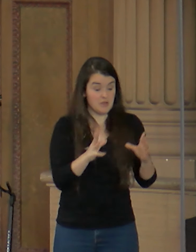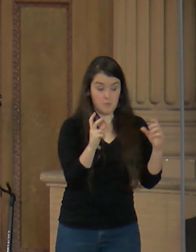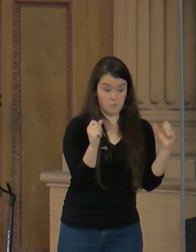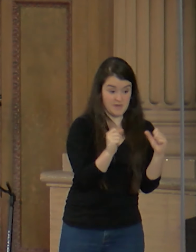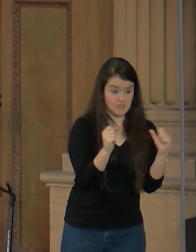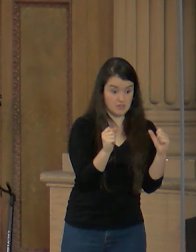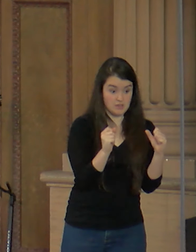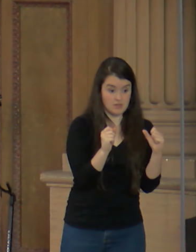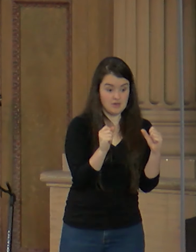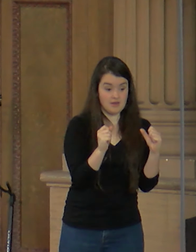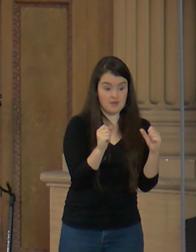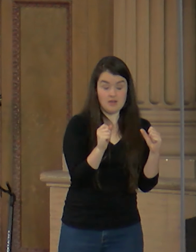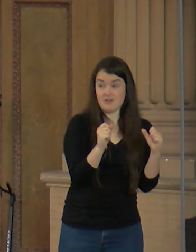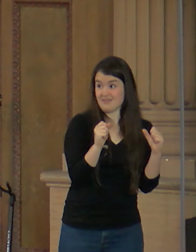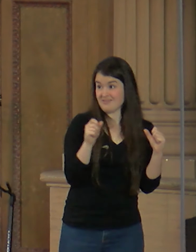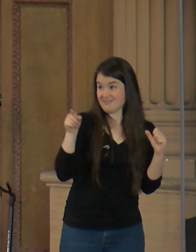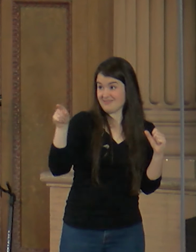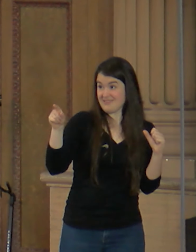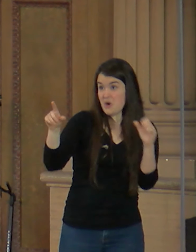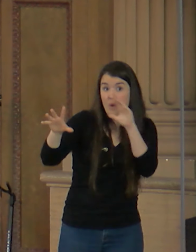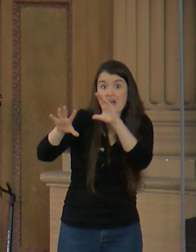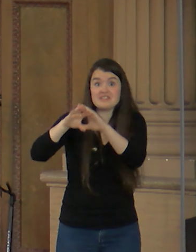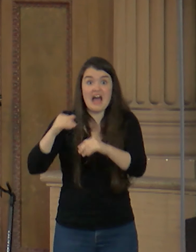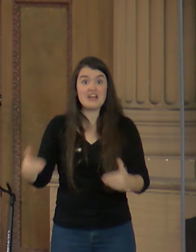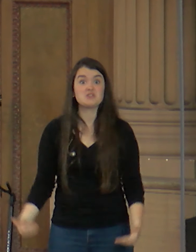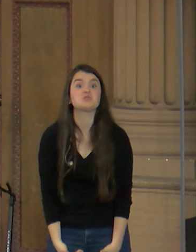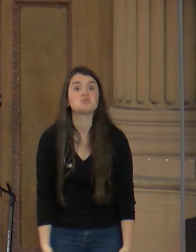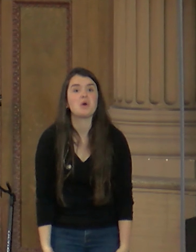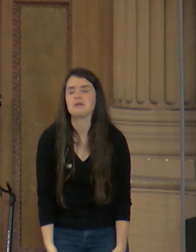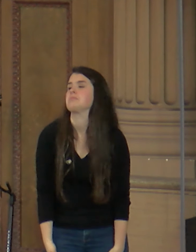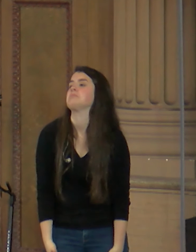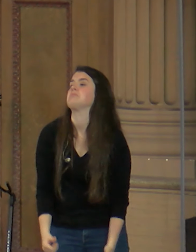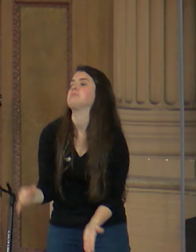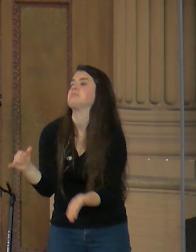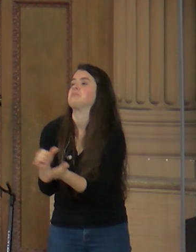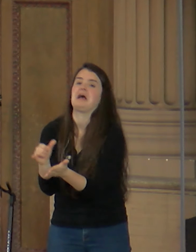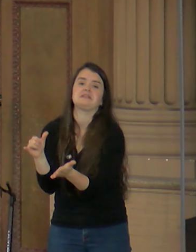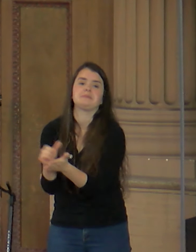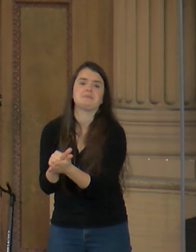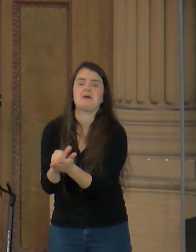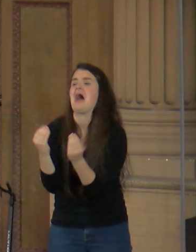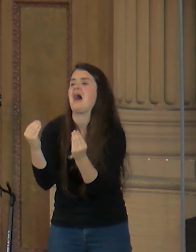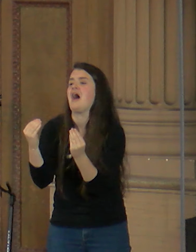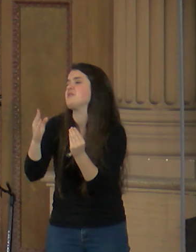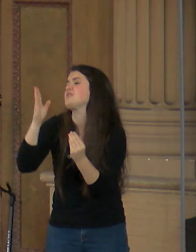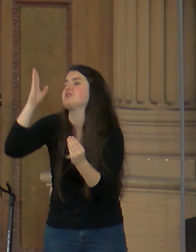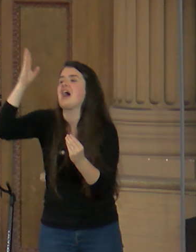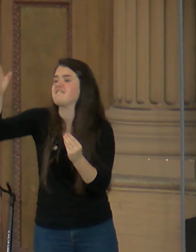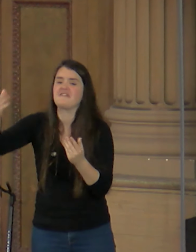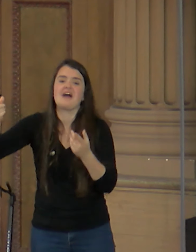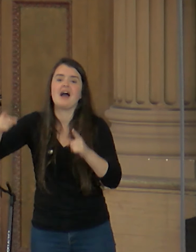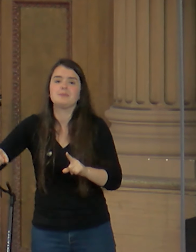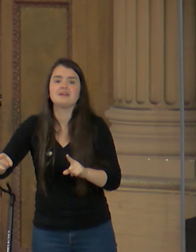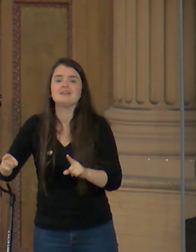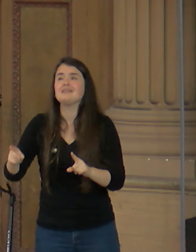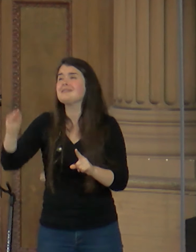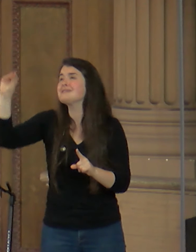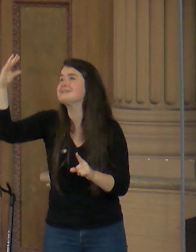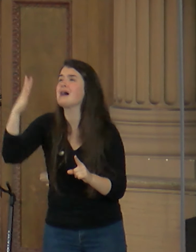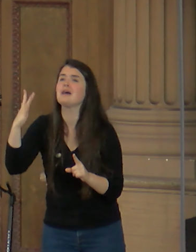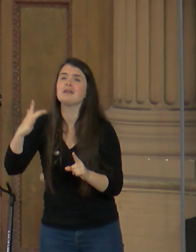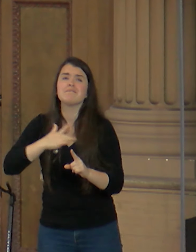not be able to fathom going outside in shorts and having sunshine on your skin. It's almost like, I remember that, but what would